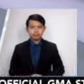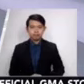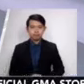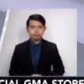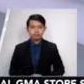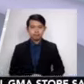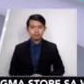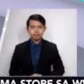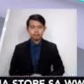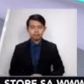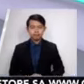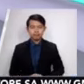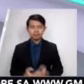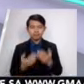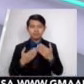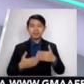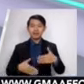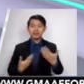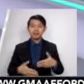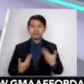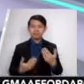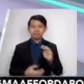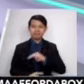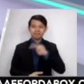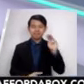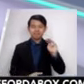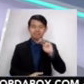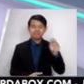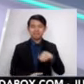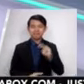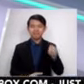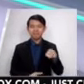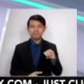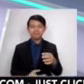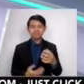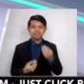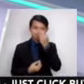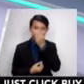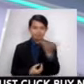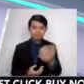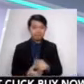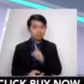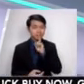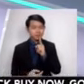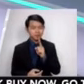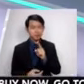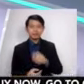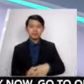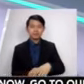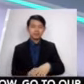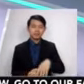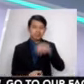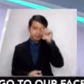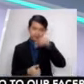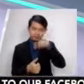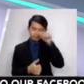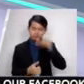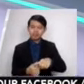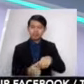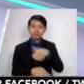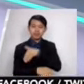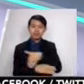Monday, mga mare at pare, truly a night to remember ang pagsasama-sama ng Kapuso executives, celebrities at iba